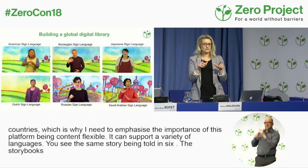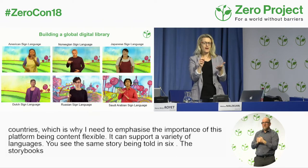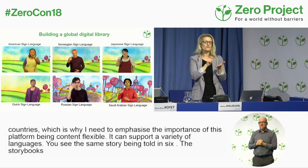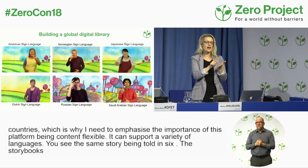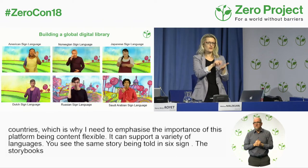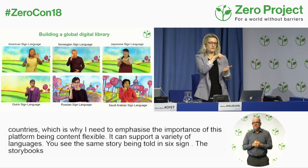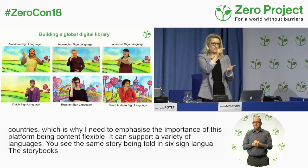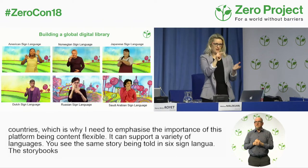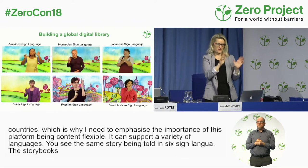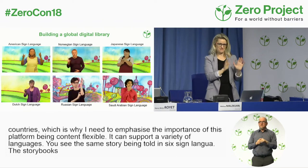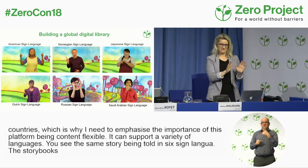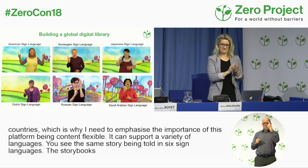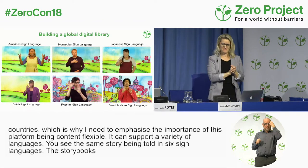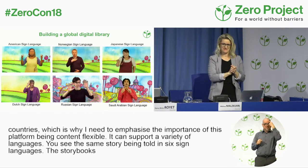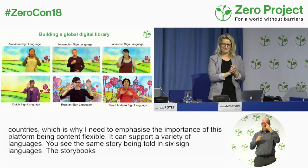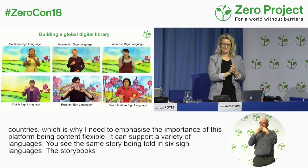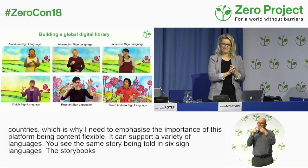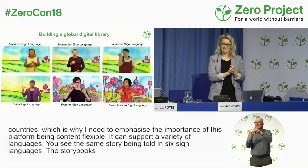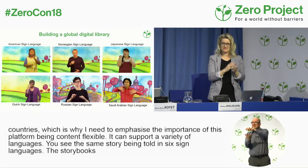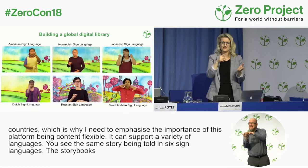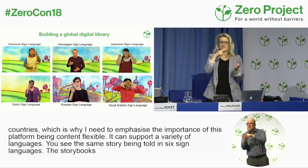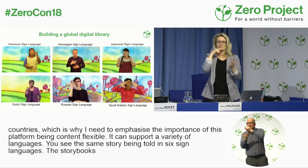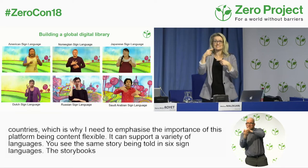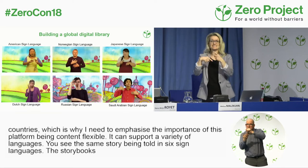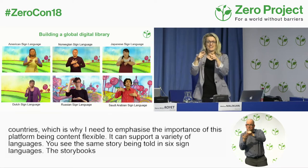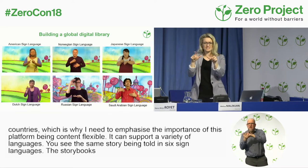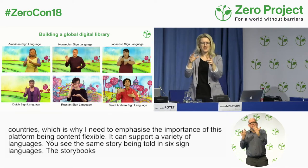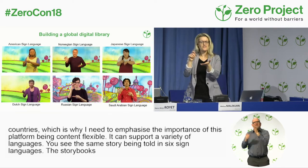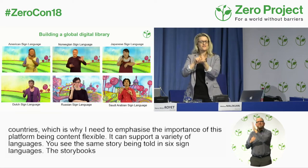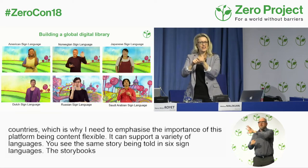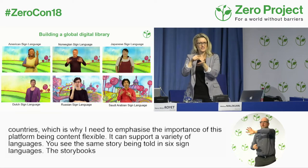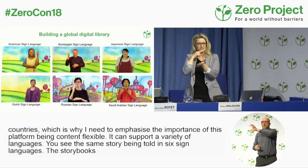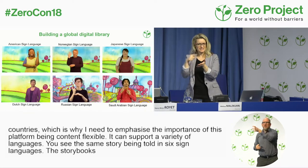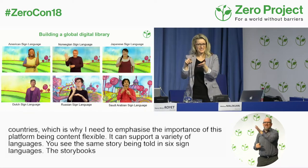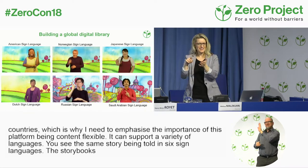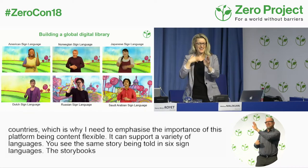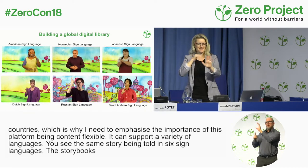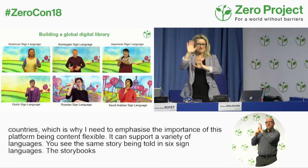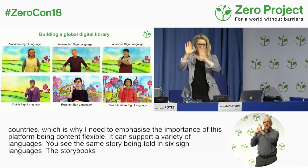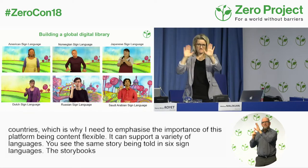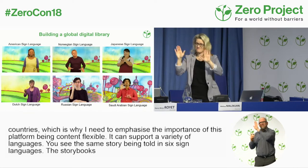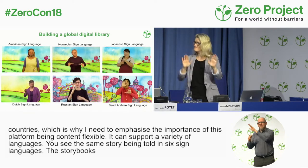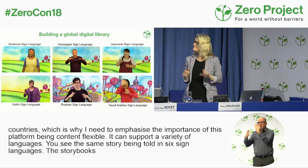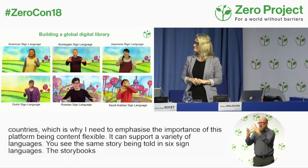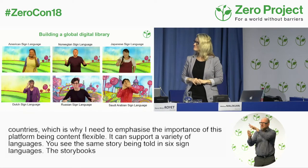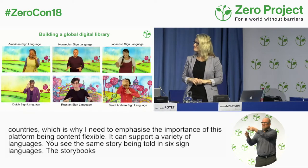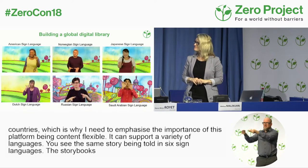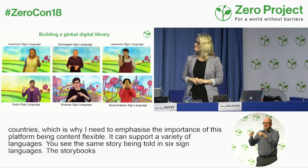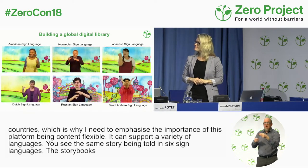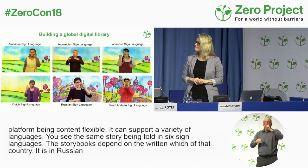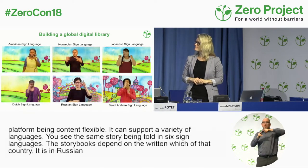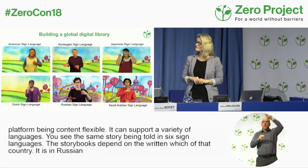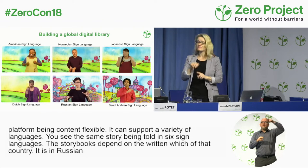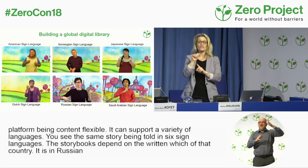different texts, depending on whatever the written language is of that country. So there's a version in Norwegian Sign Language,